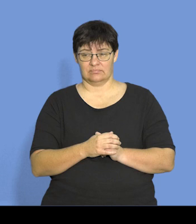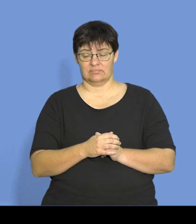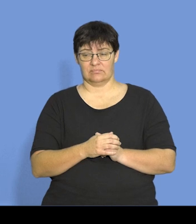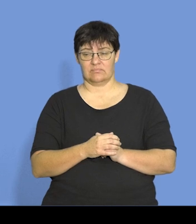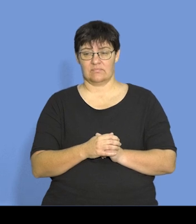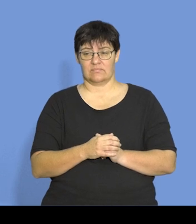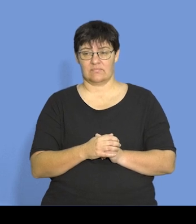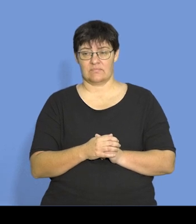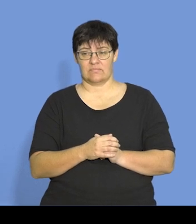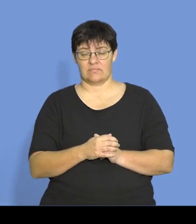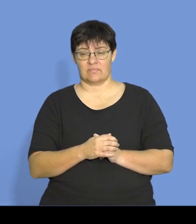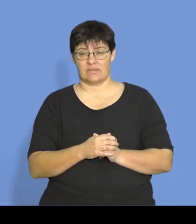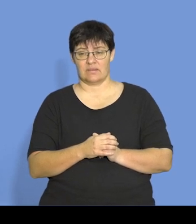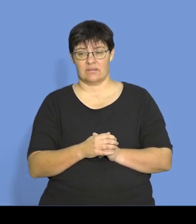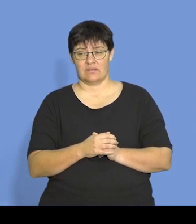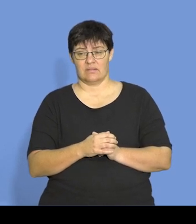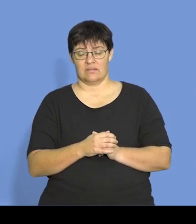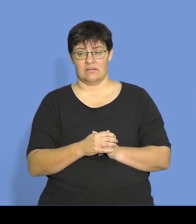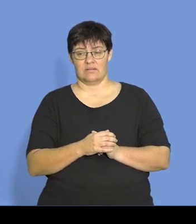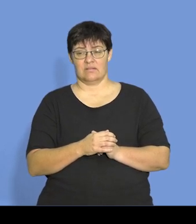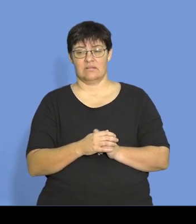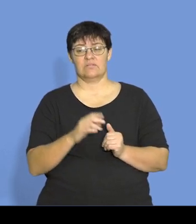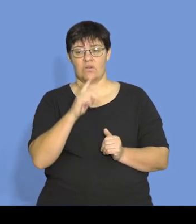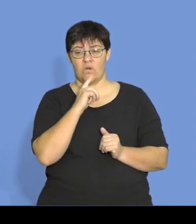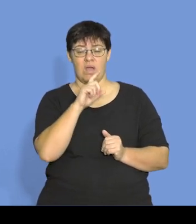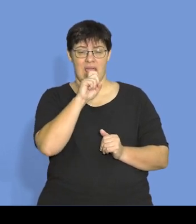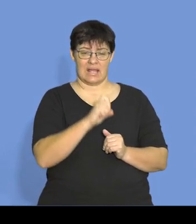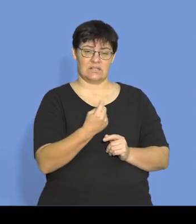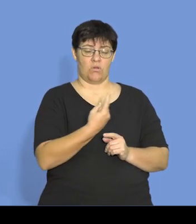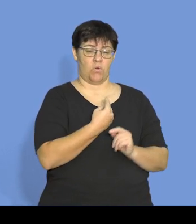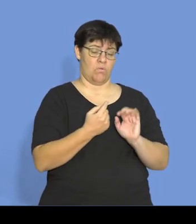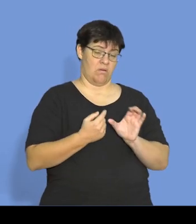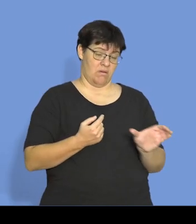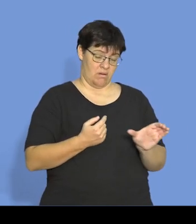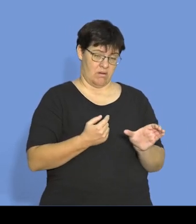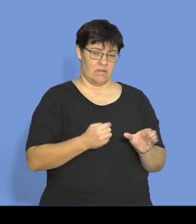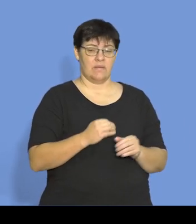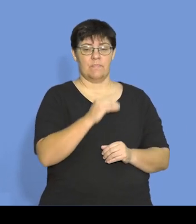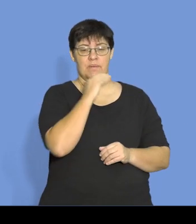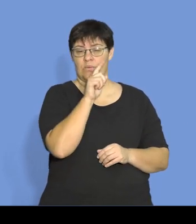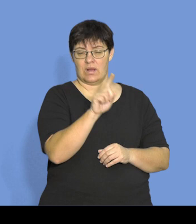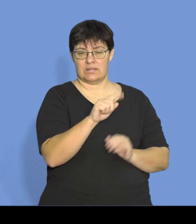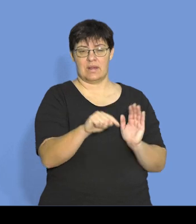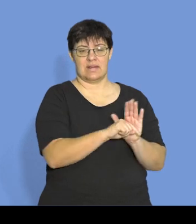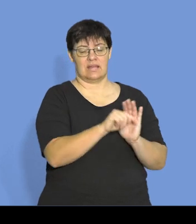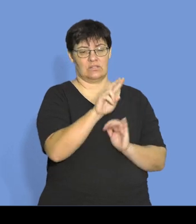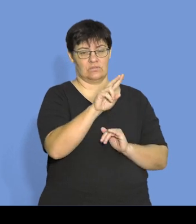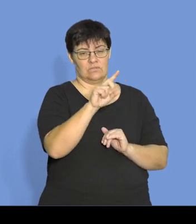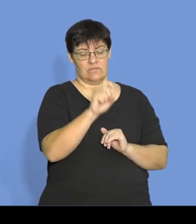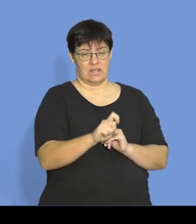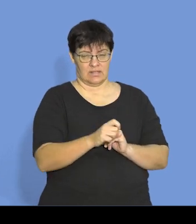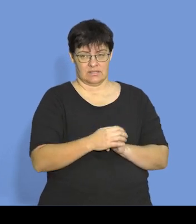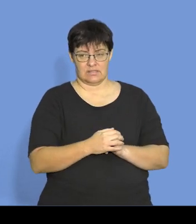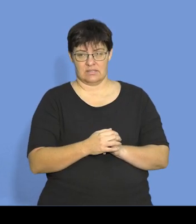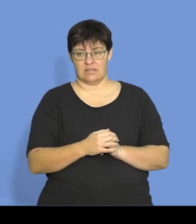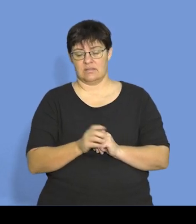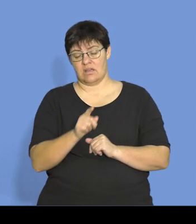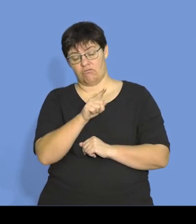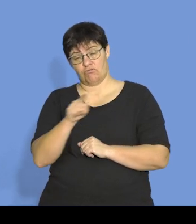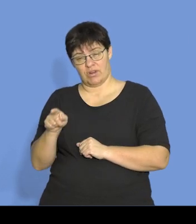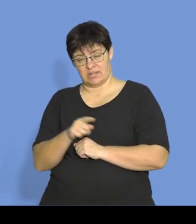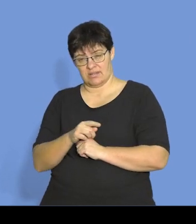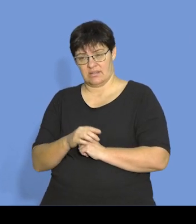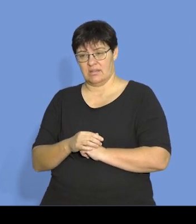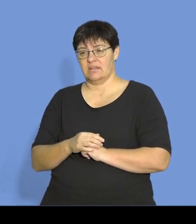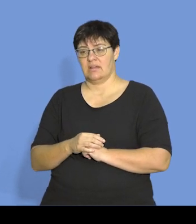additive inverse on both sides in order to get x to be on its own, which will then give me negative